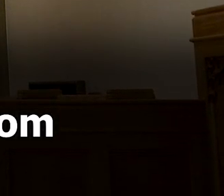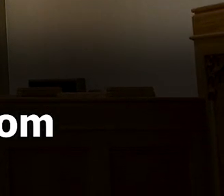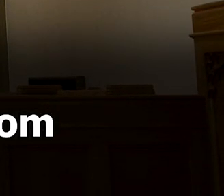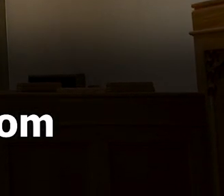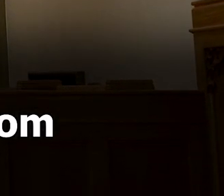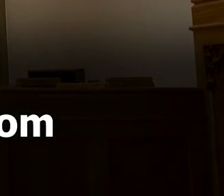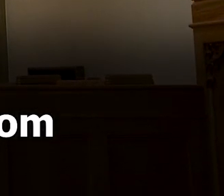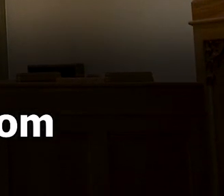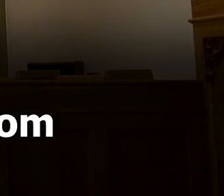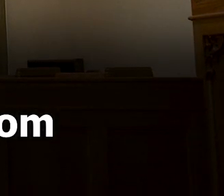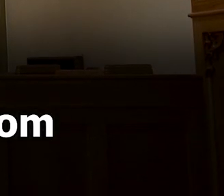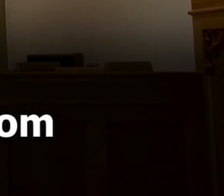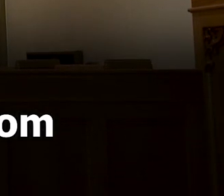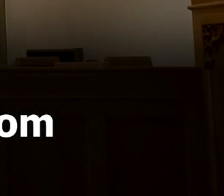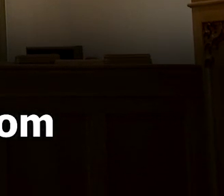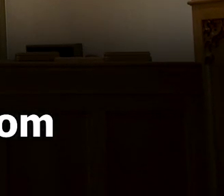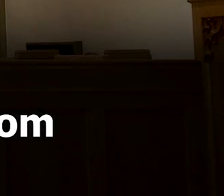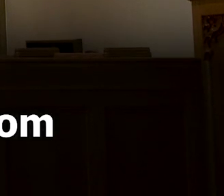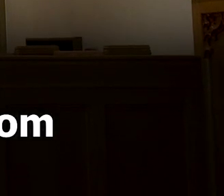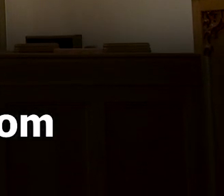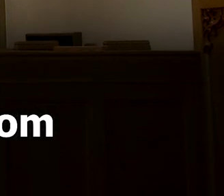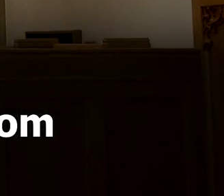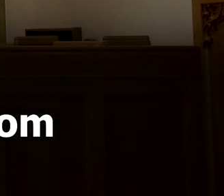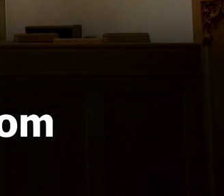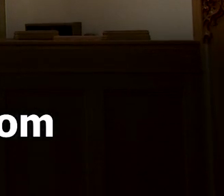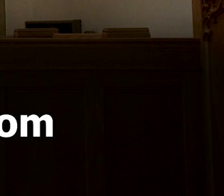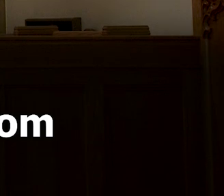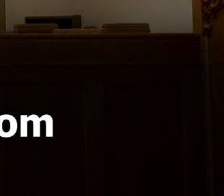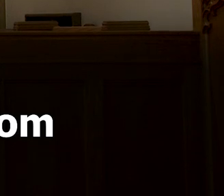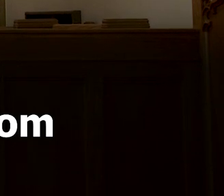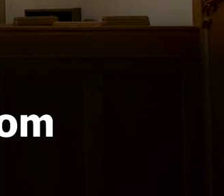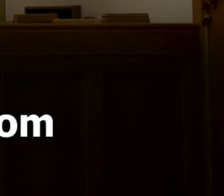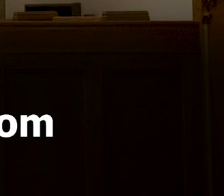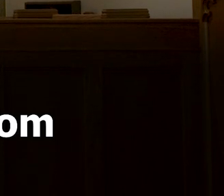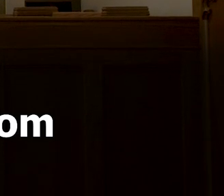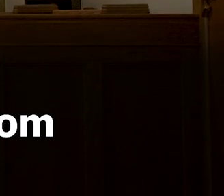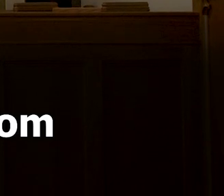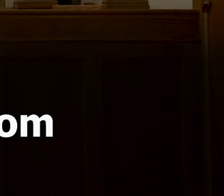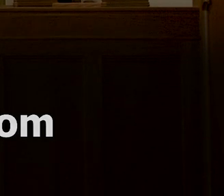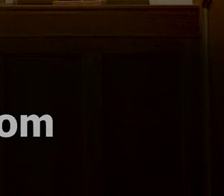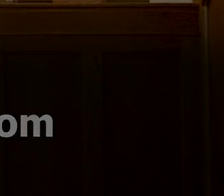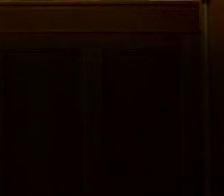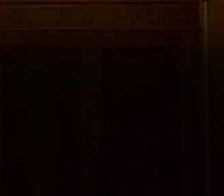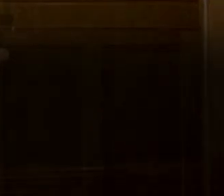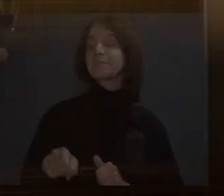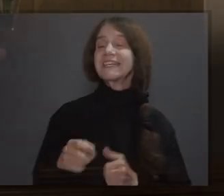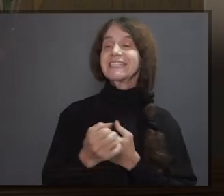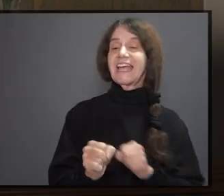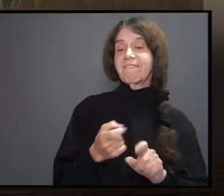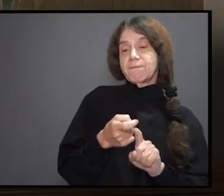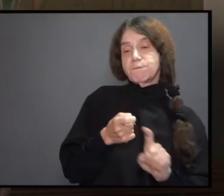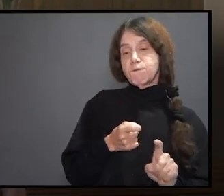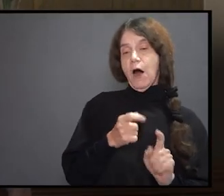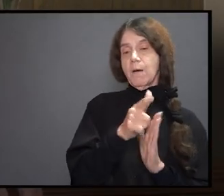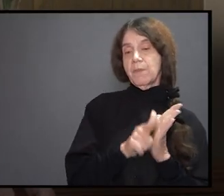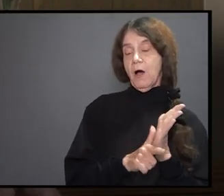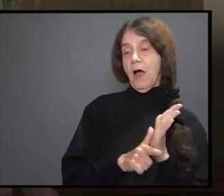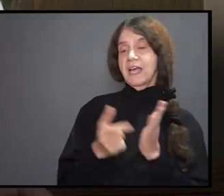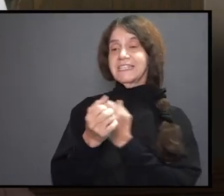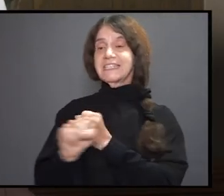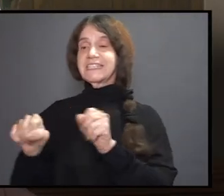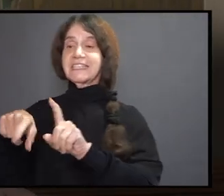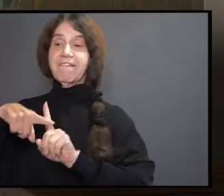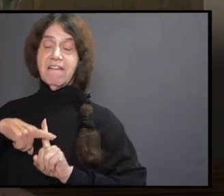and congregations of the Lutheran Church Missouri Synod from your surrounding area. On today's program, salvation